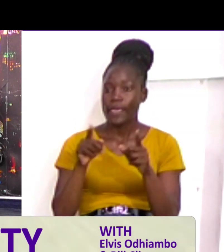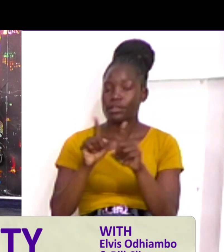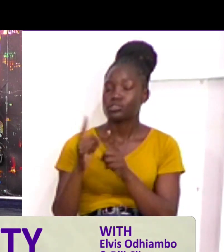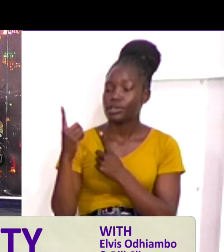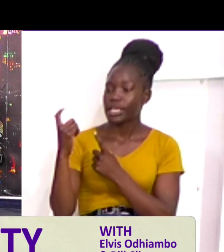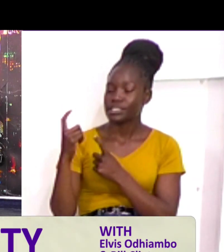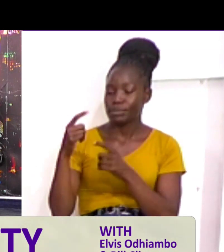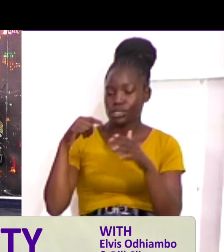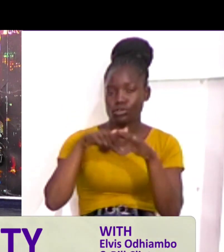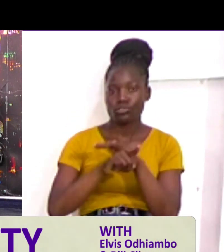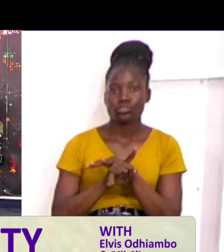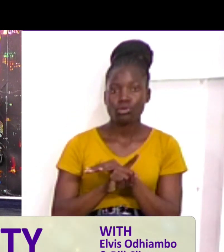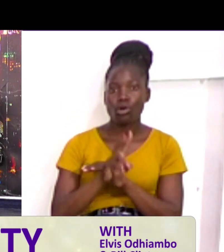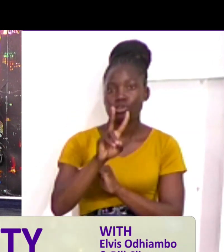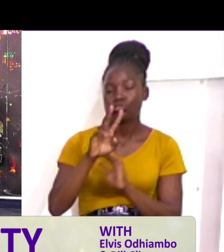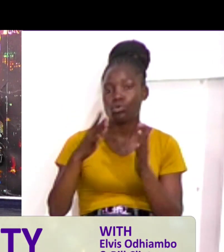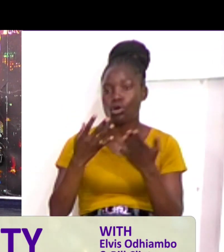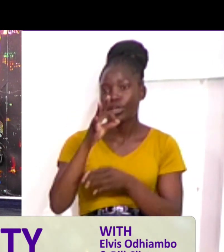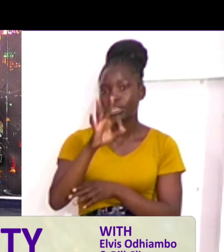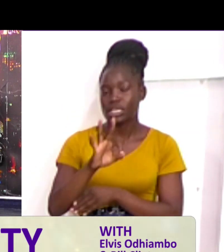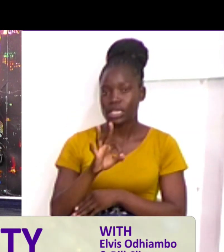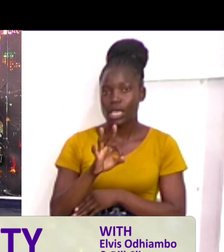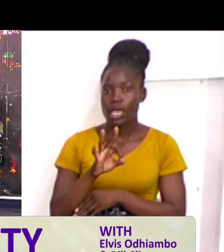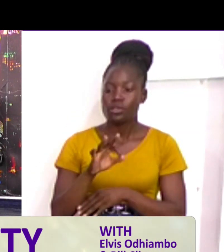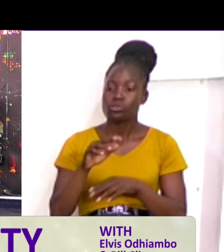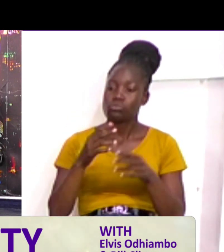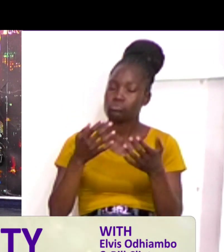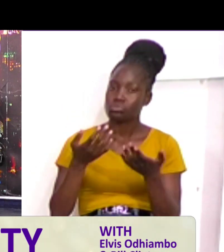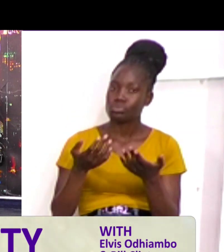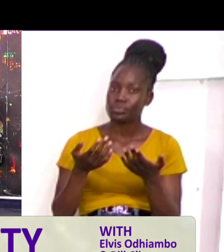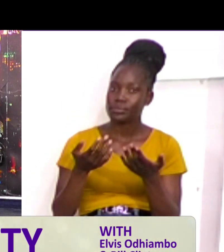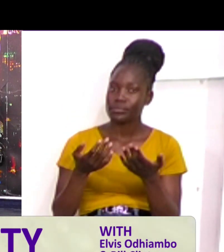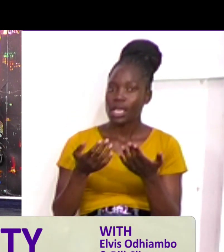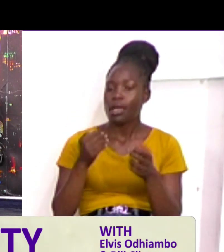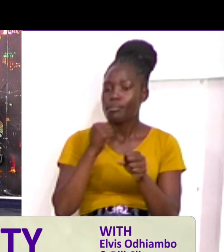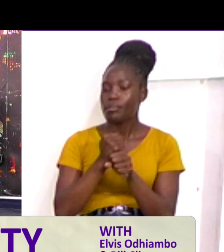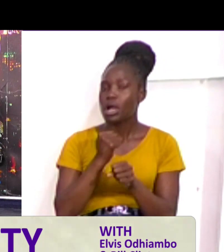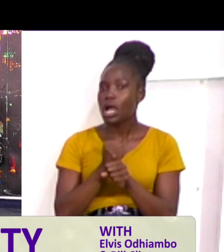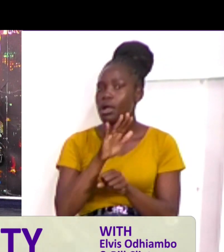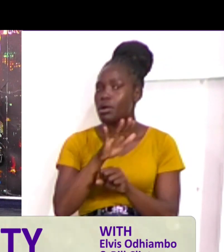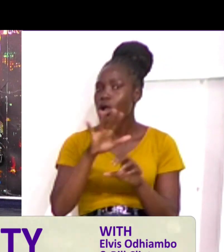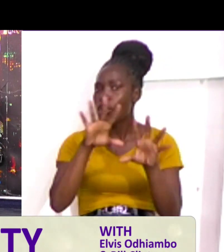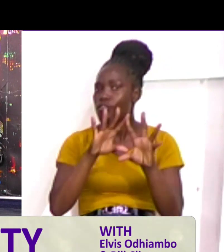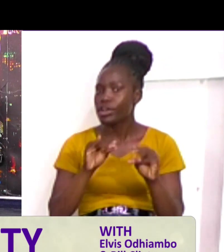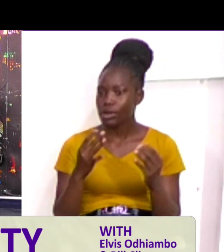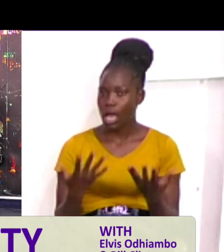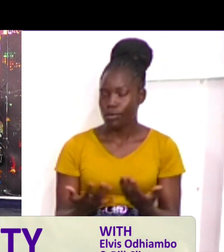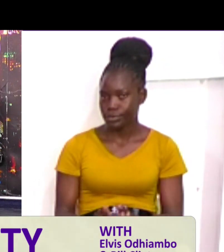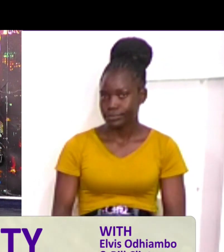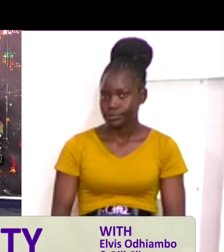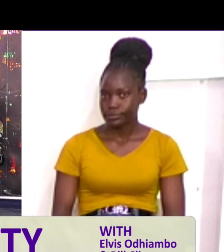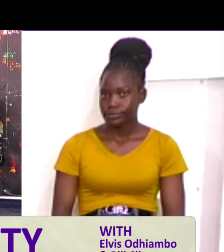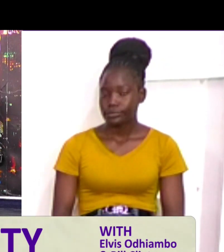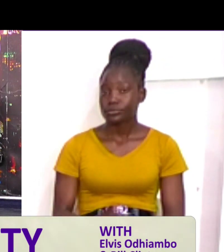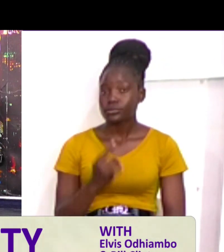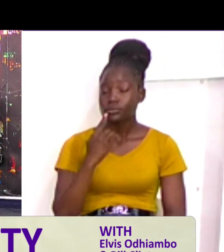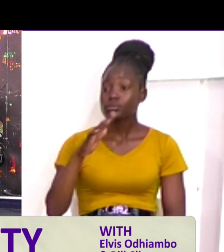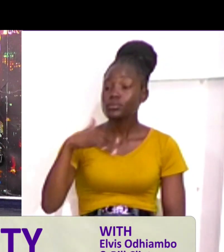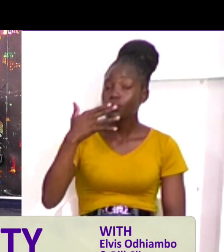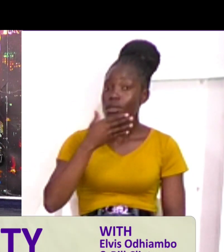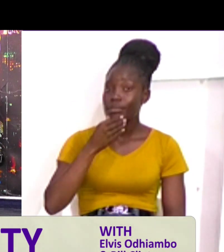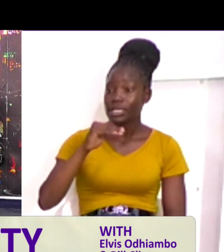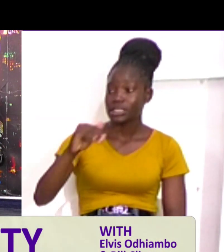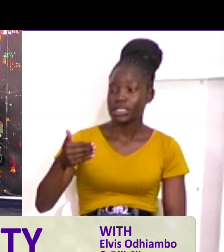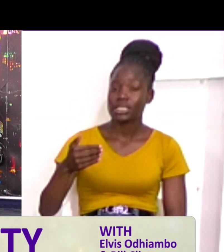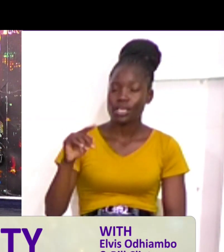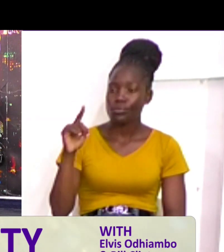expect a fungi about at least mbili ama moja. How did you assess the overall performance of the game? Yeah, I will say that always Manchester City is